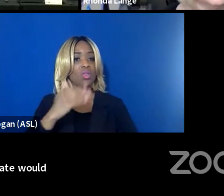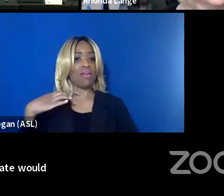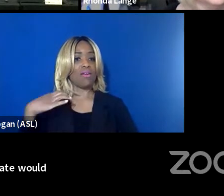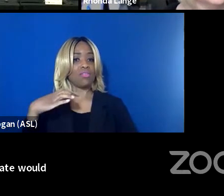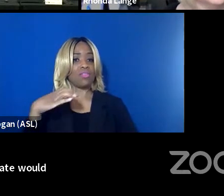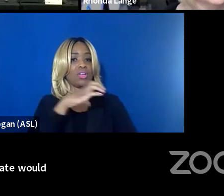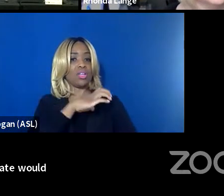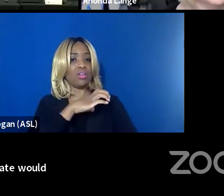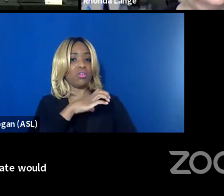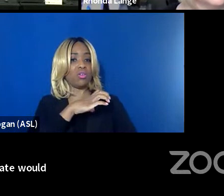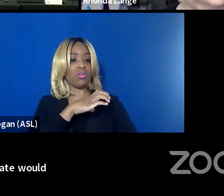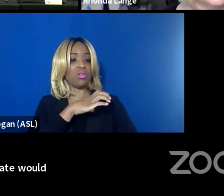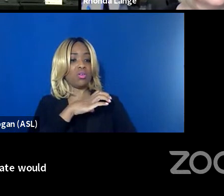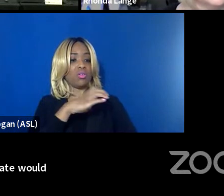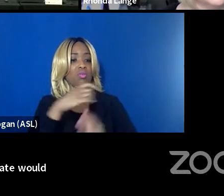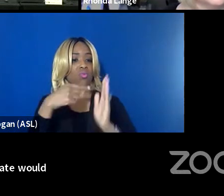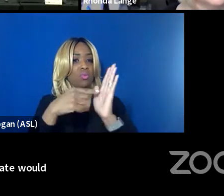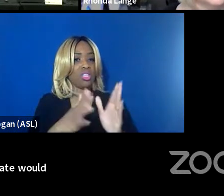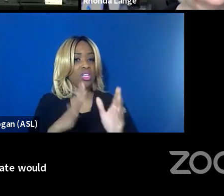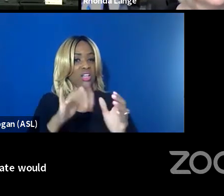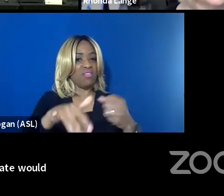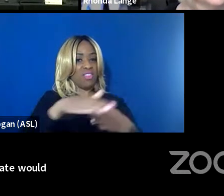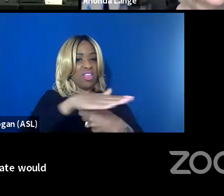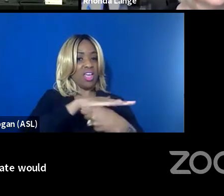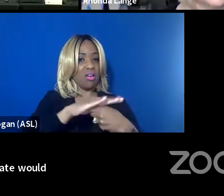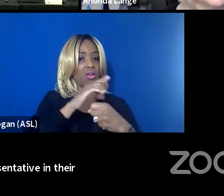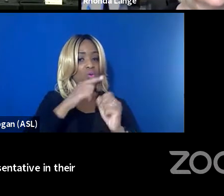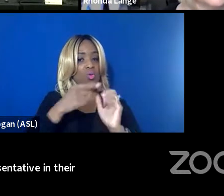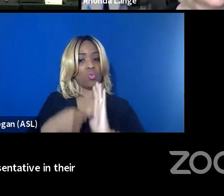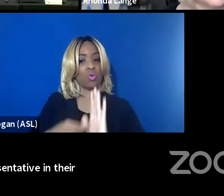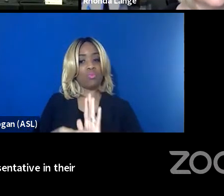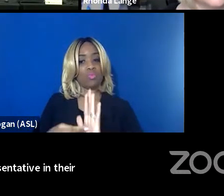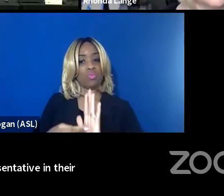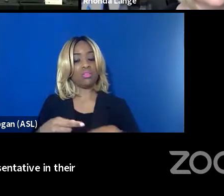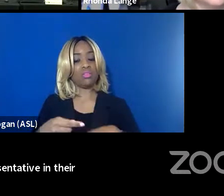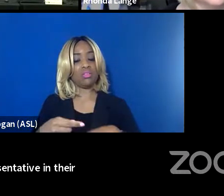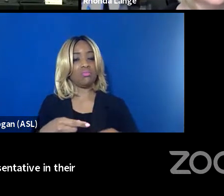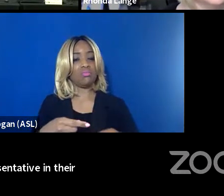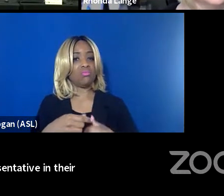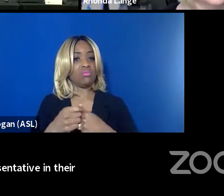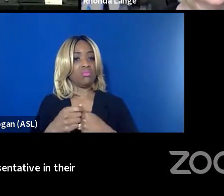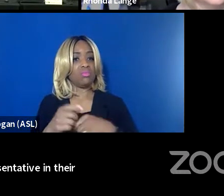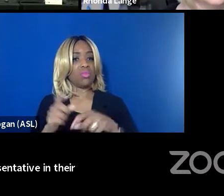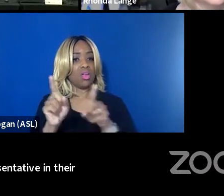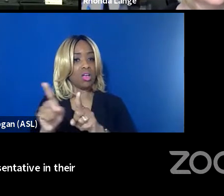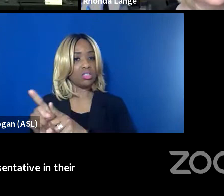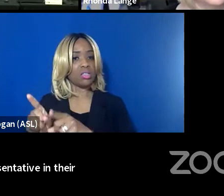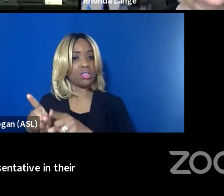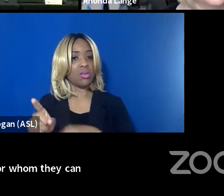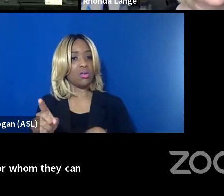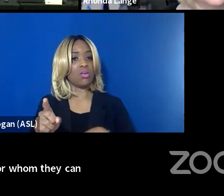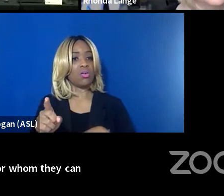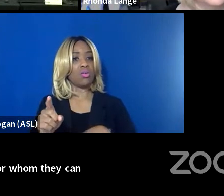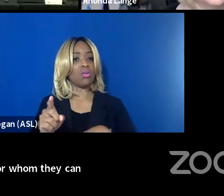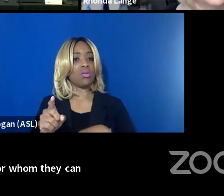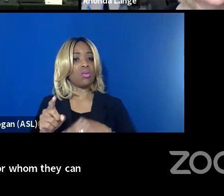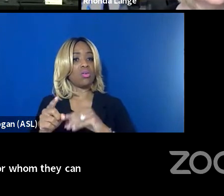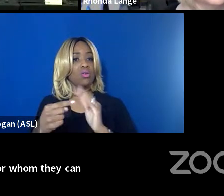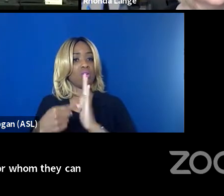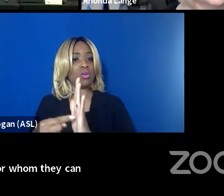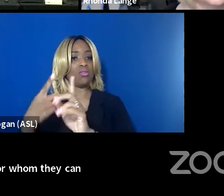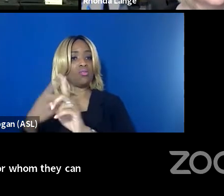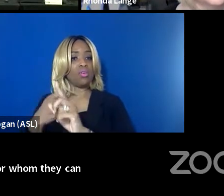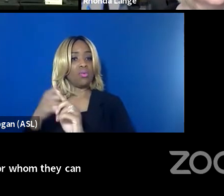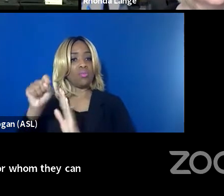representative in their area that represents them for whom they can vote, as well as a representative from the state